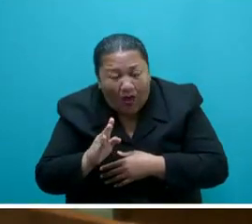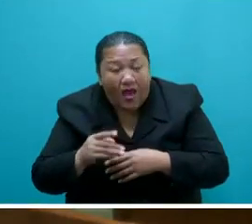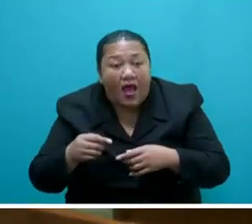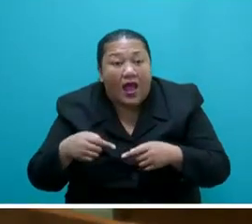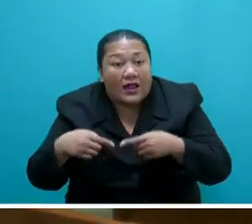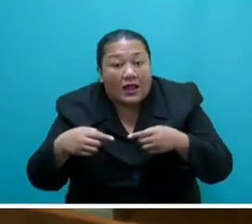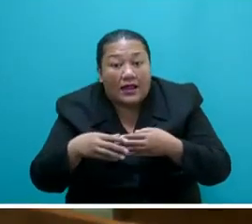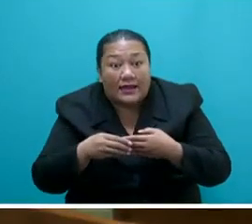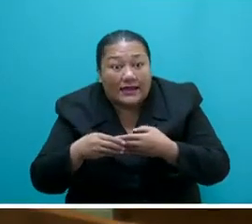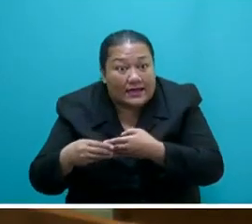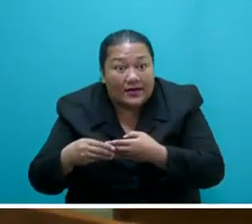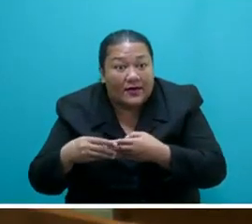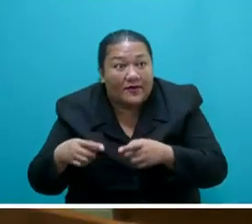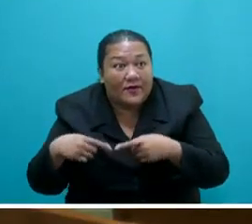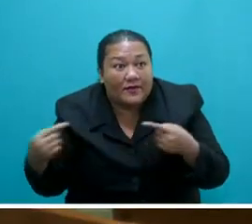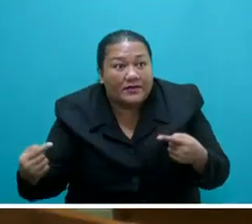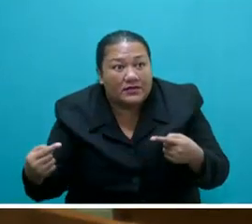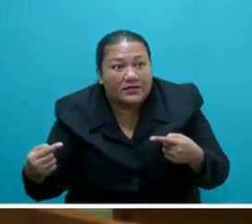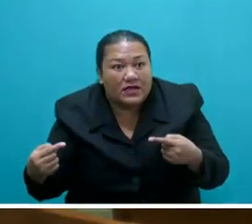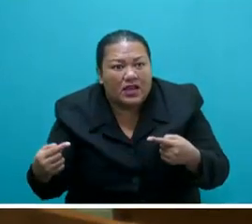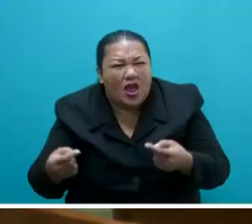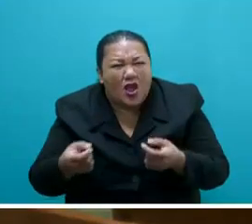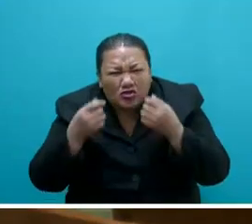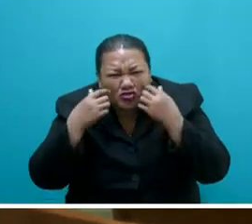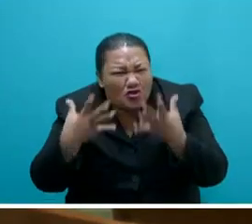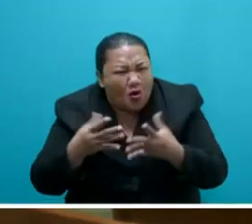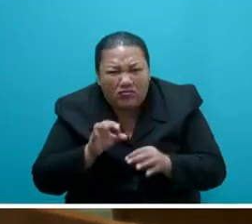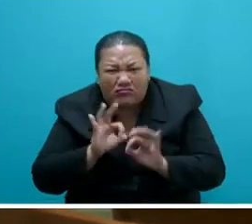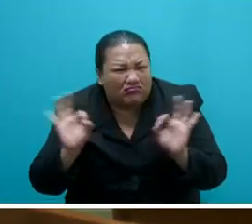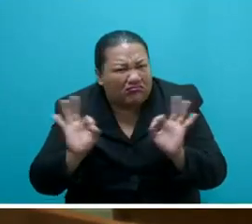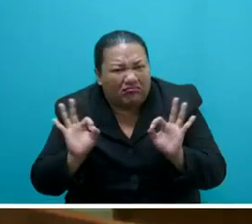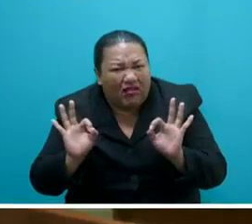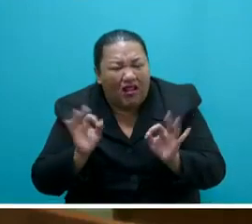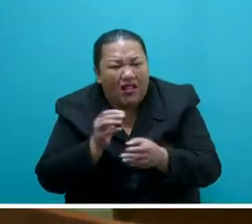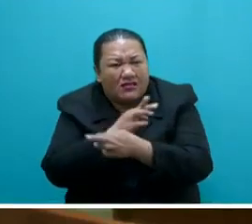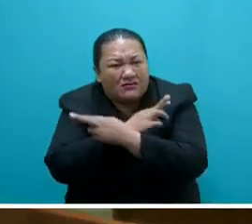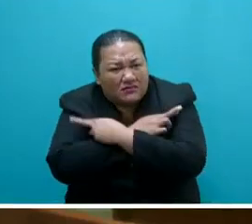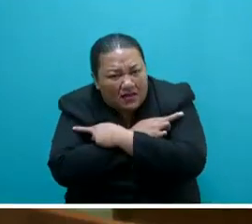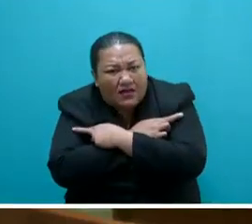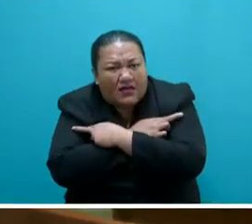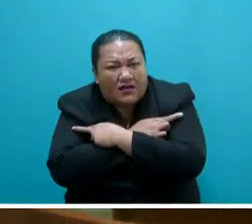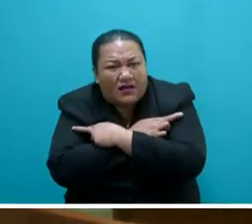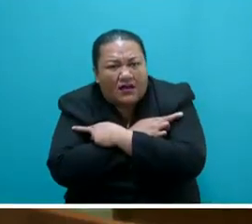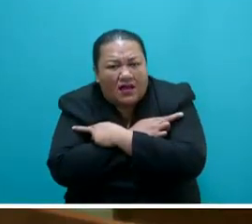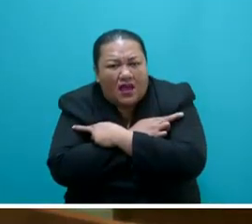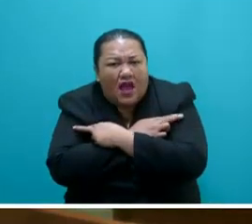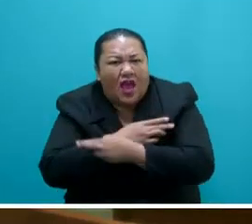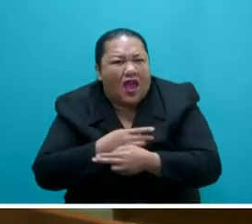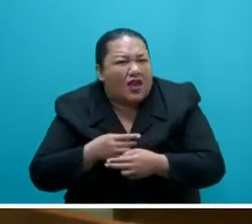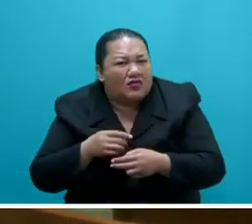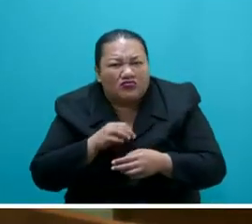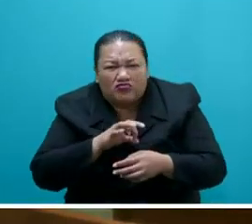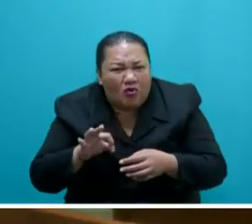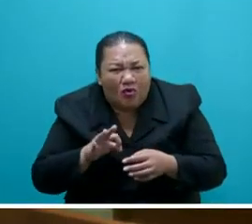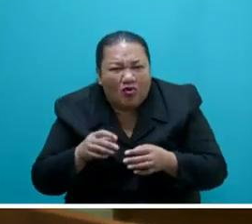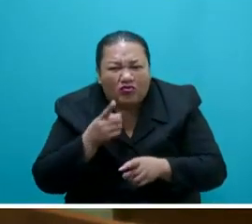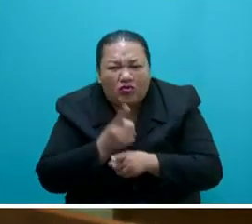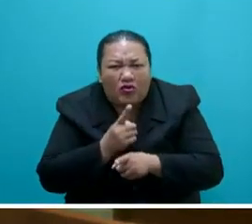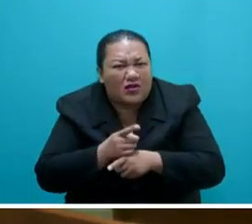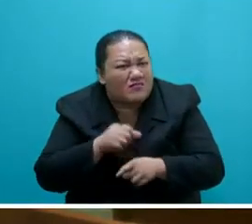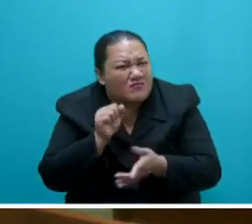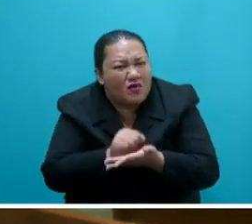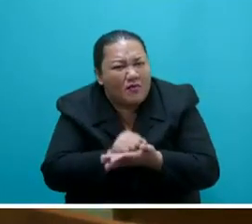of disrespect towards the office of the President and the democracy His Excellency serves.